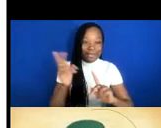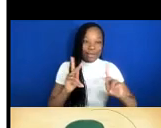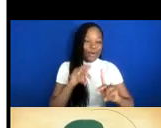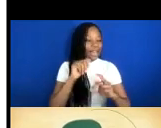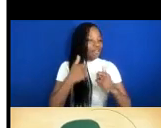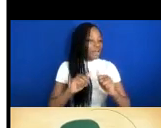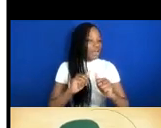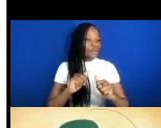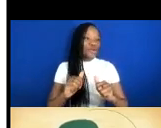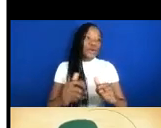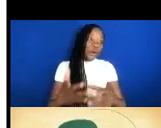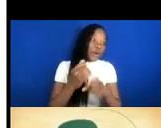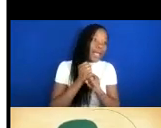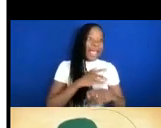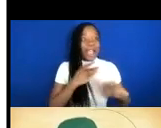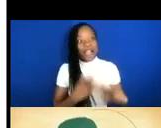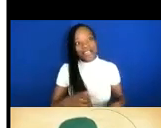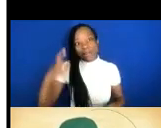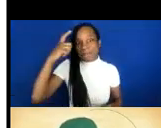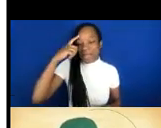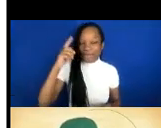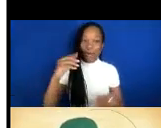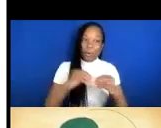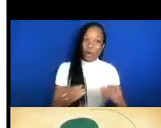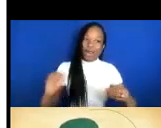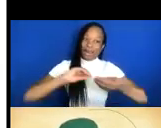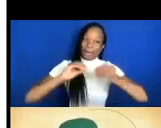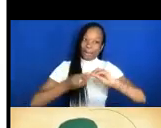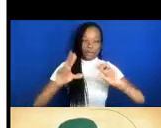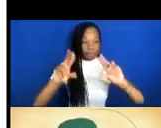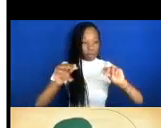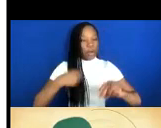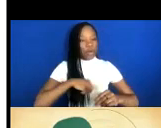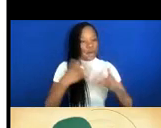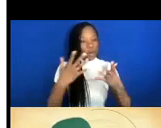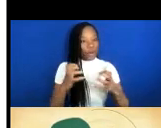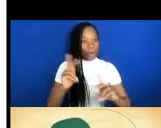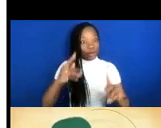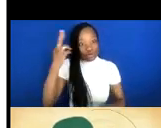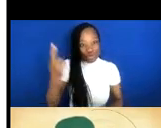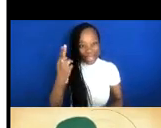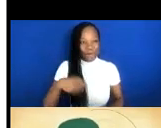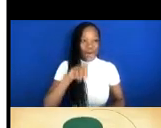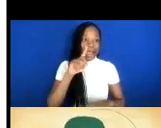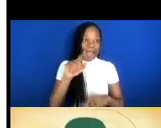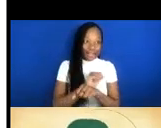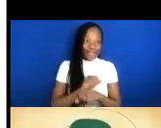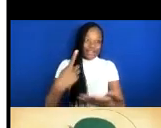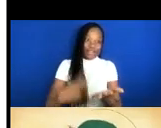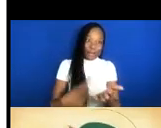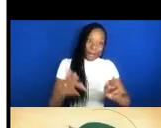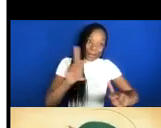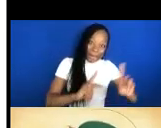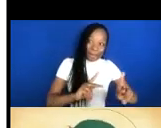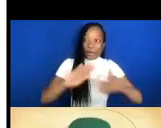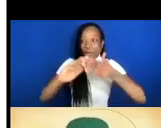and minds so that we can get to more numbers. We're talking about making sure that people realize that we're talking about people, communities that include